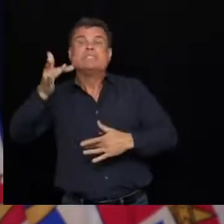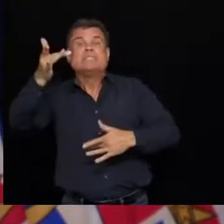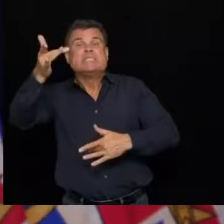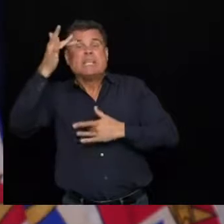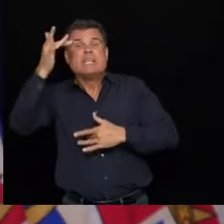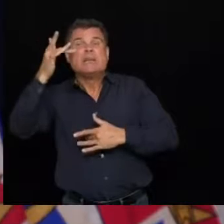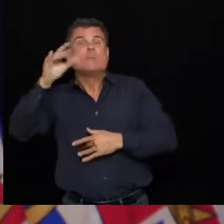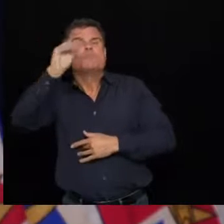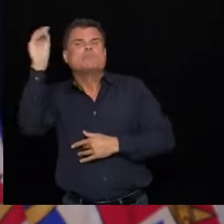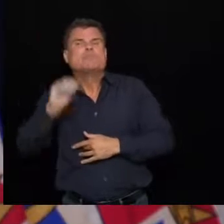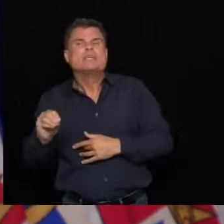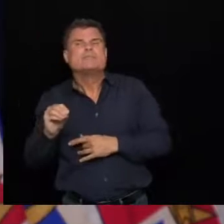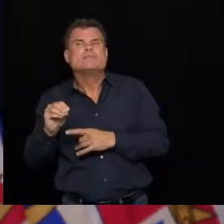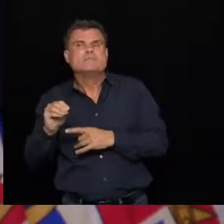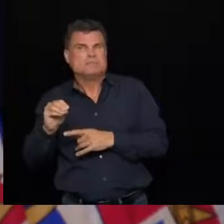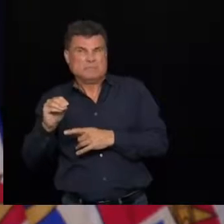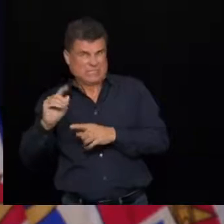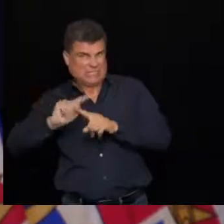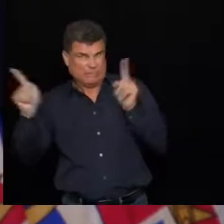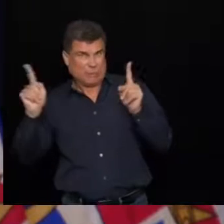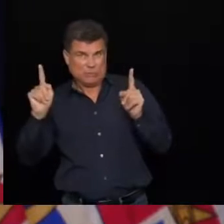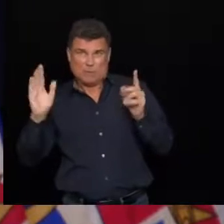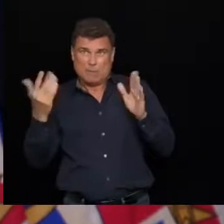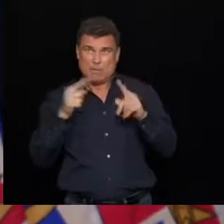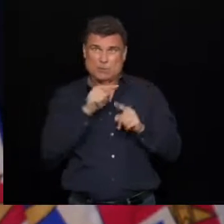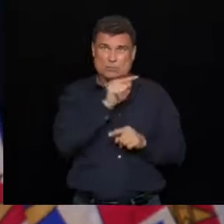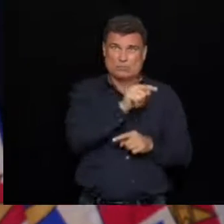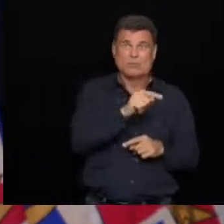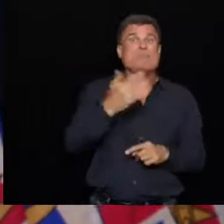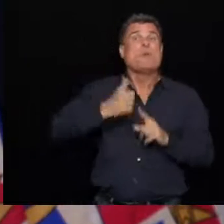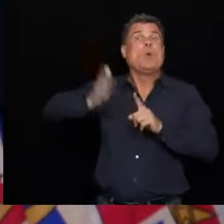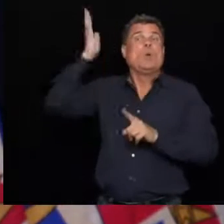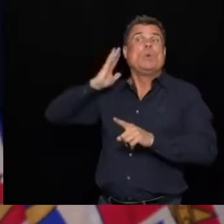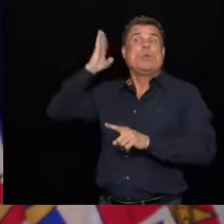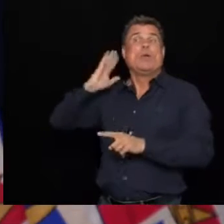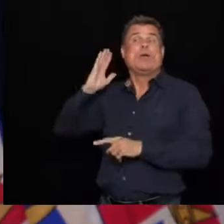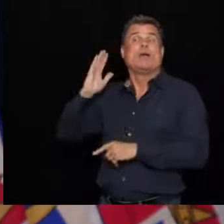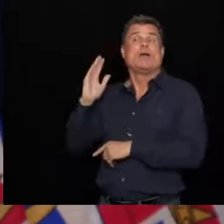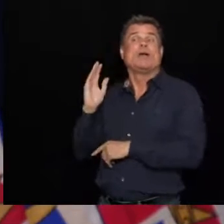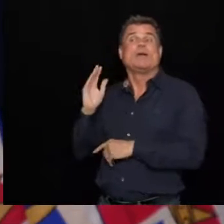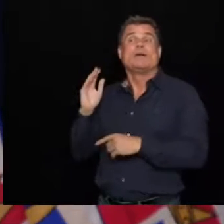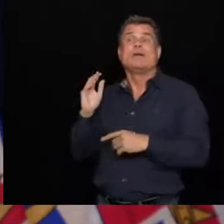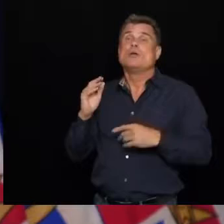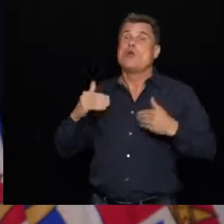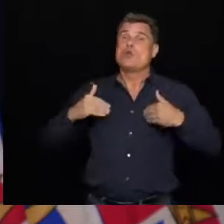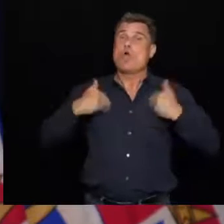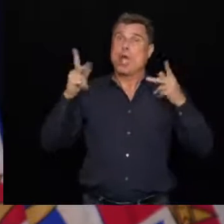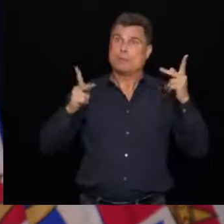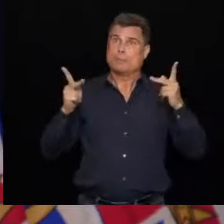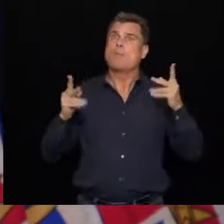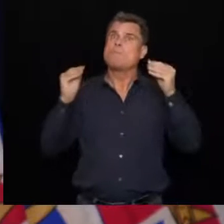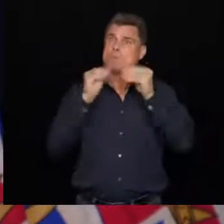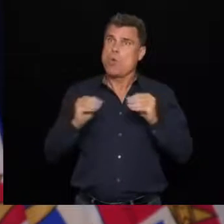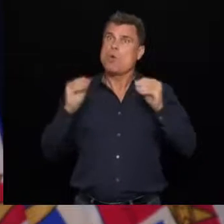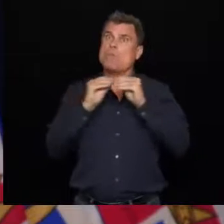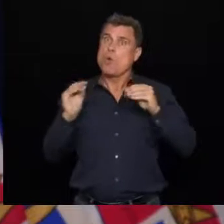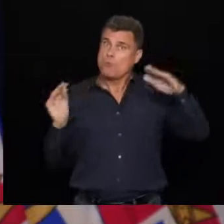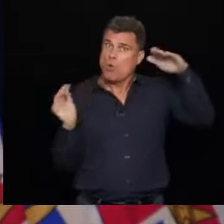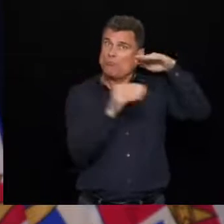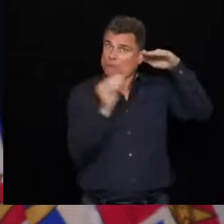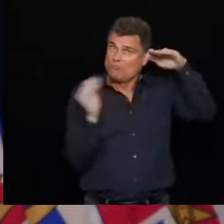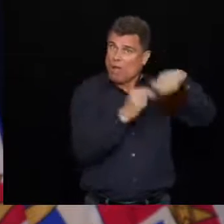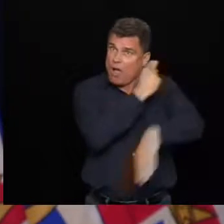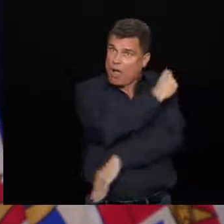example, do we have any young people in hospital right now, or are their symptoms generally quite mild? Do they even need to see a